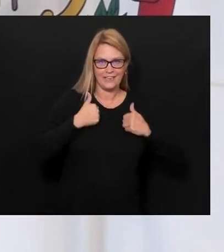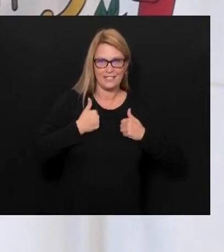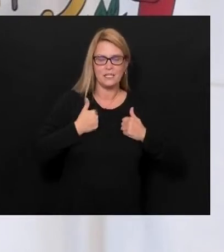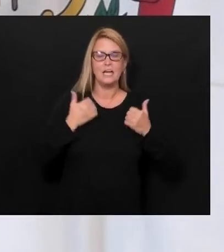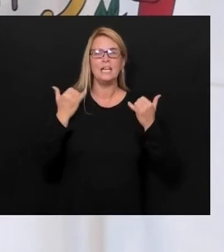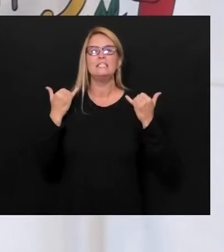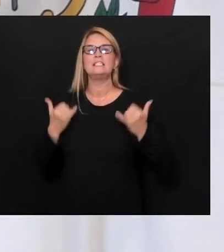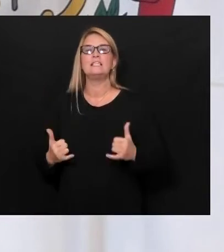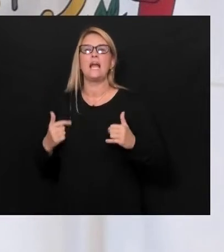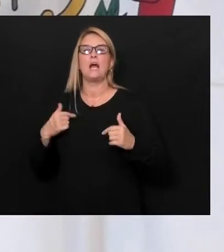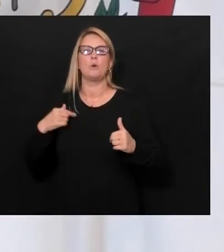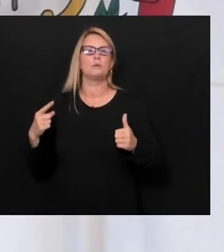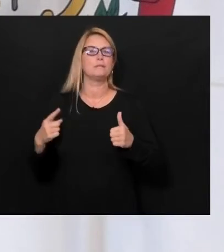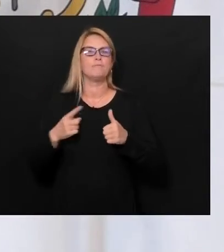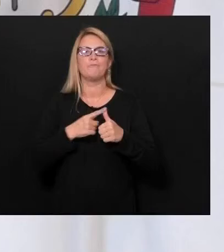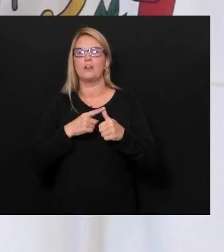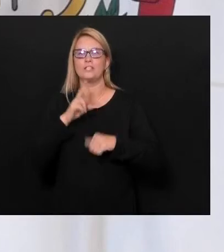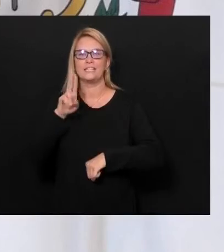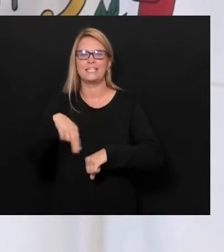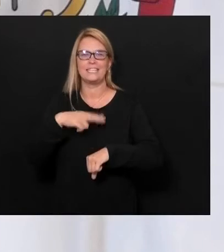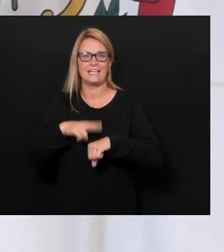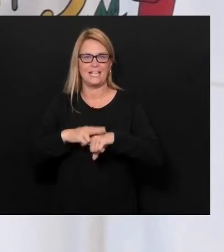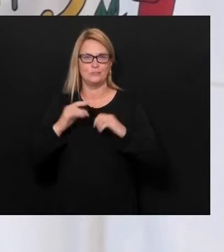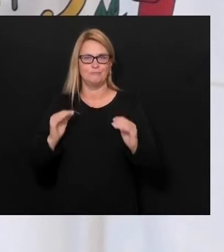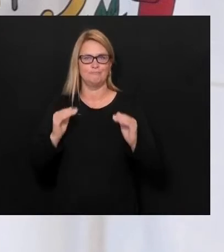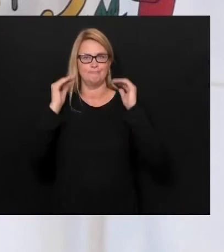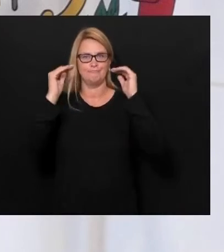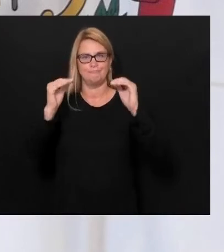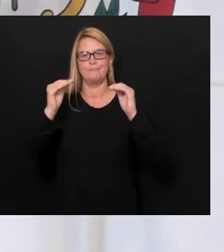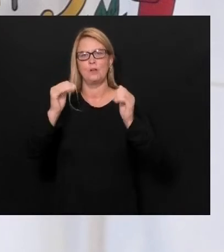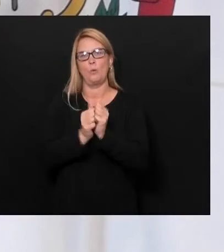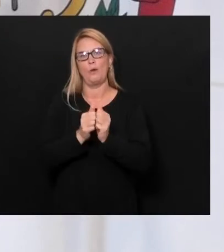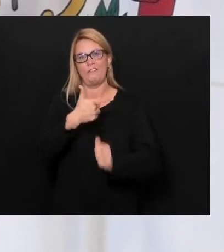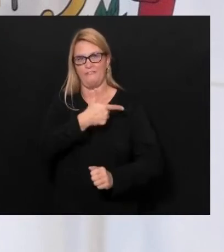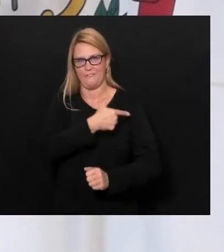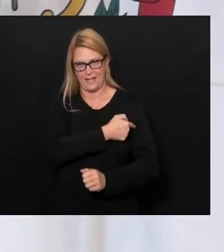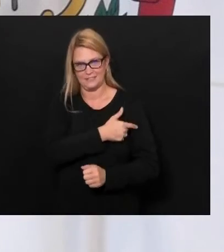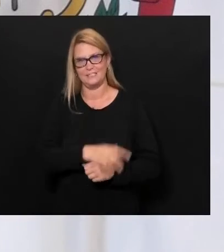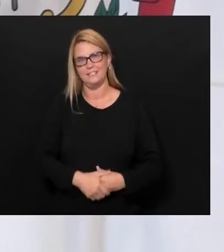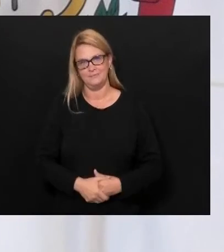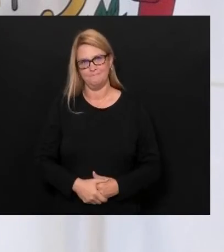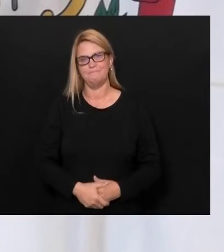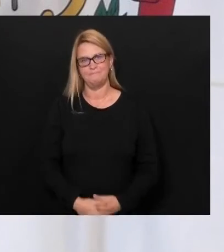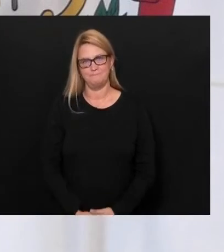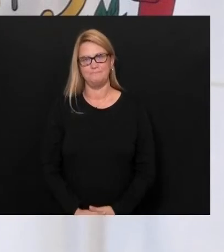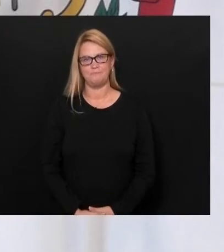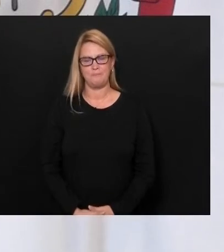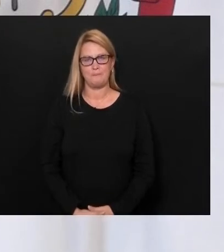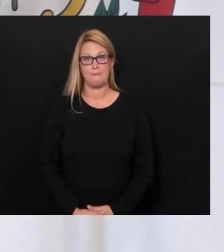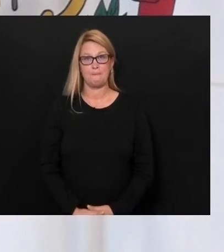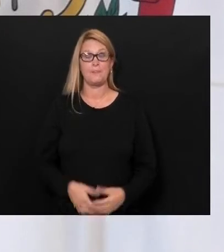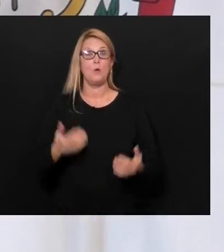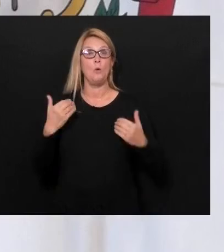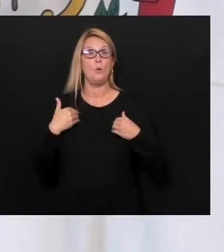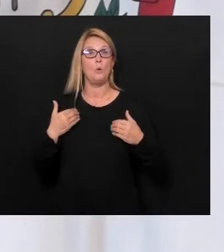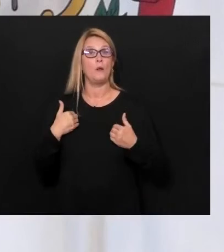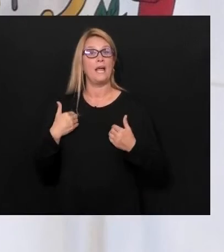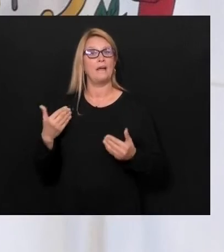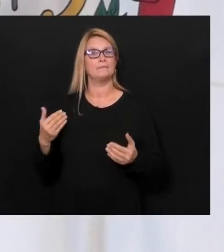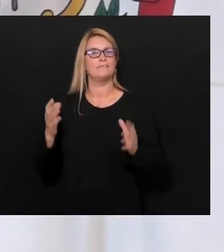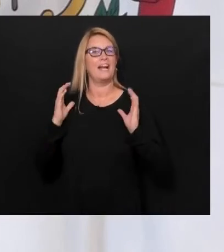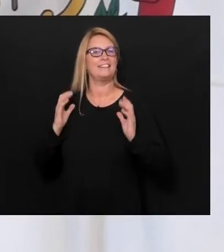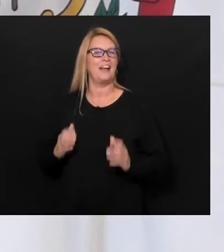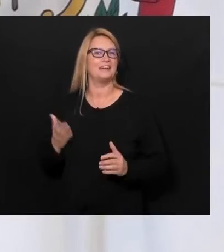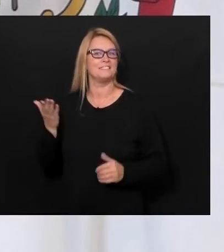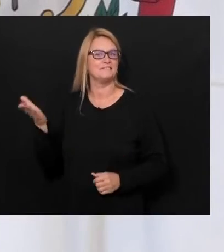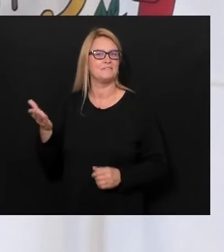want to stay just right on top of that curve, and we want to be the first again. Now, we have a guest online with us